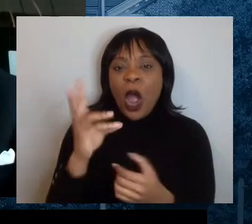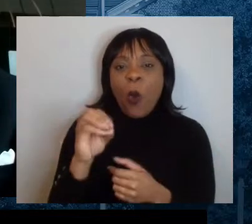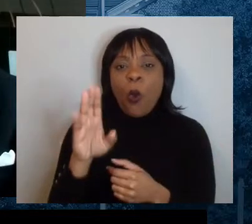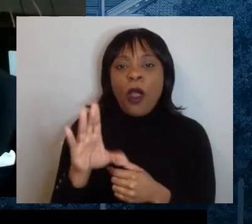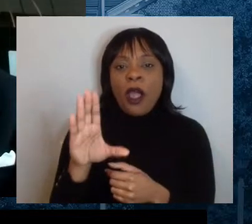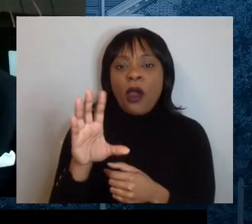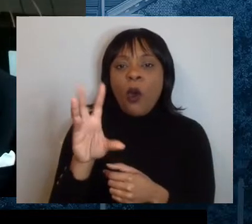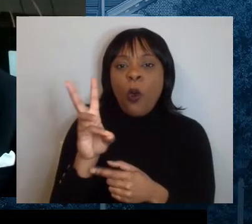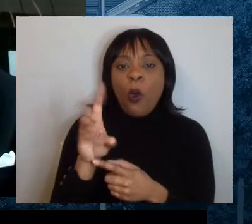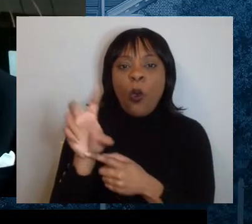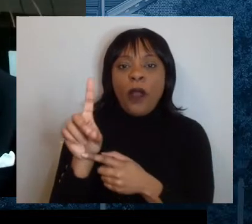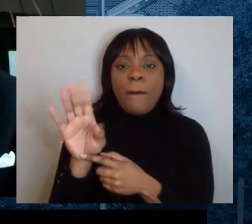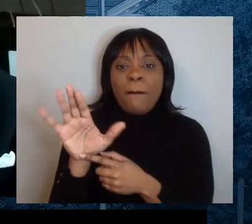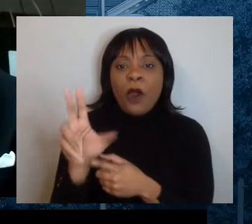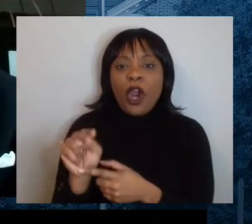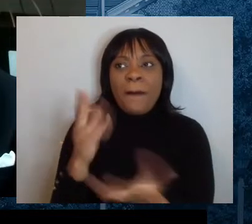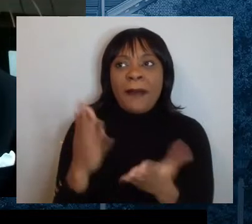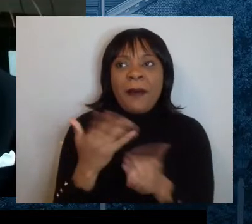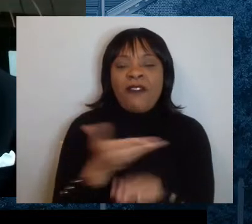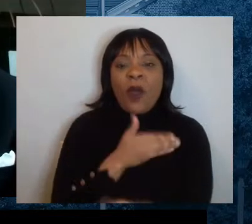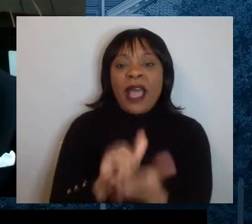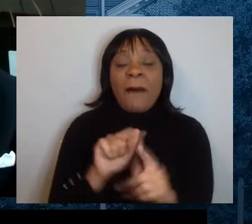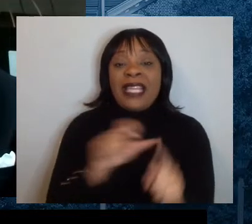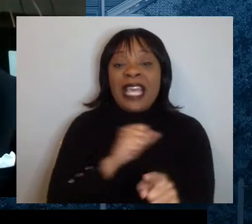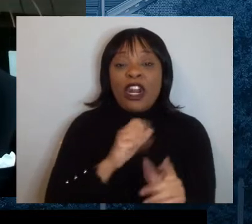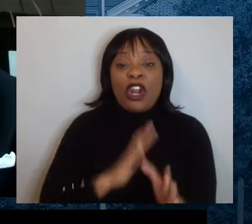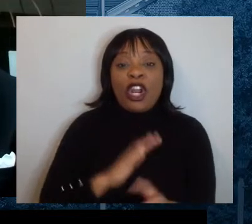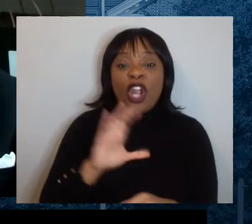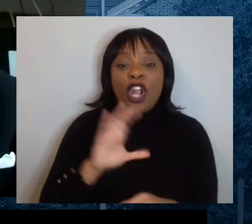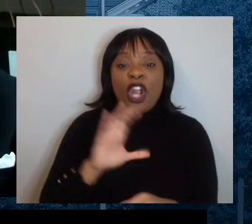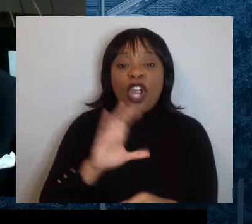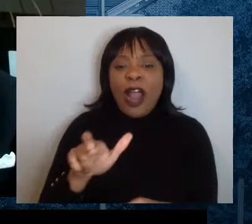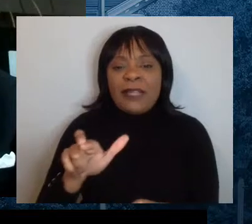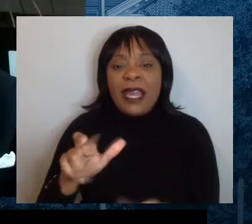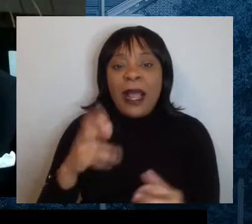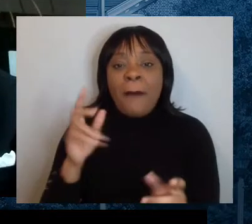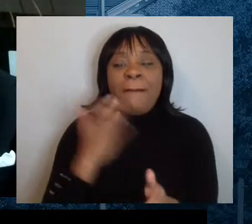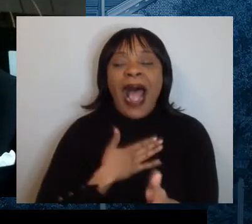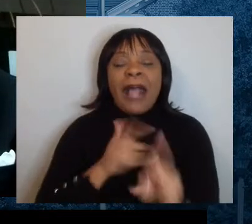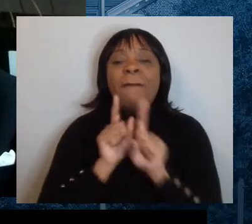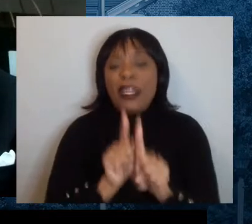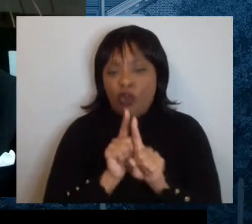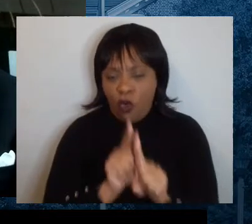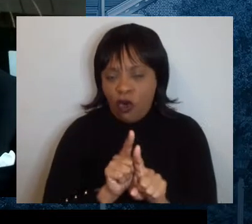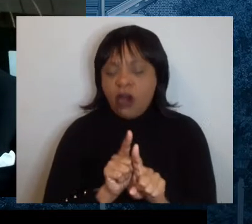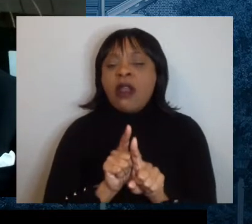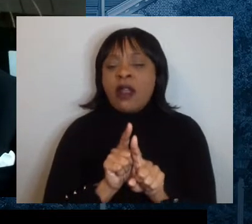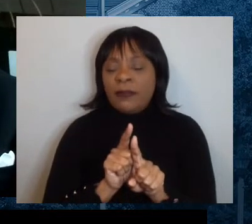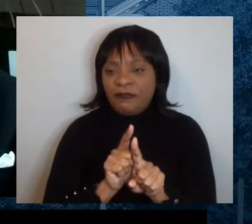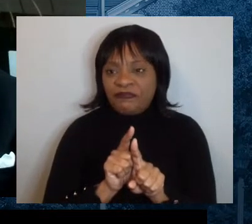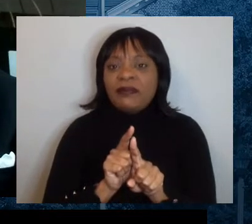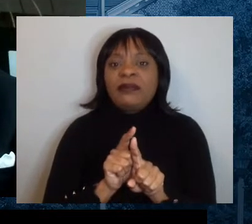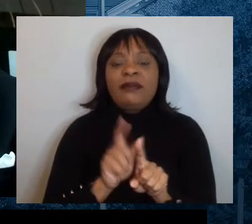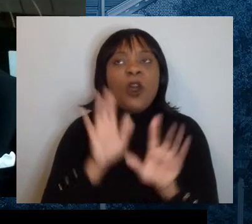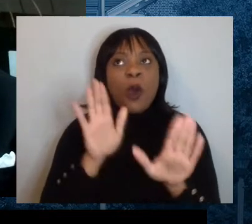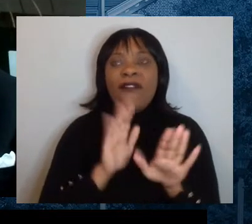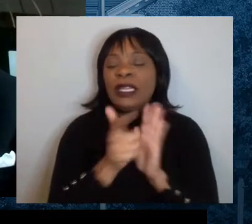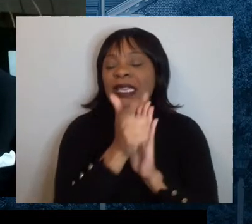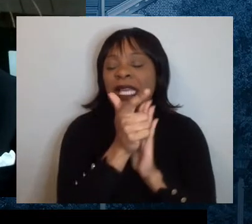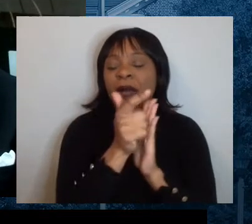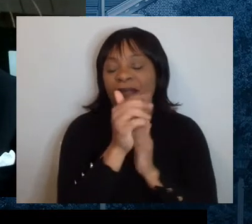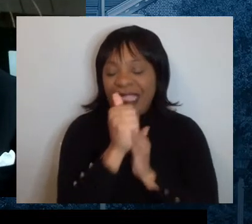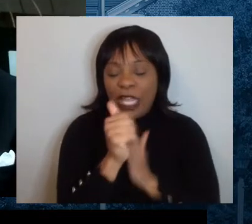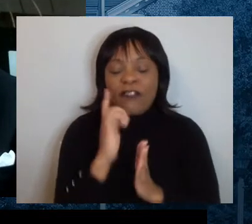But Senator Carper has been a mentor of mine, a great leader for our state,